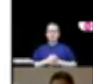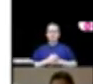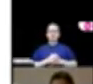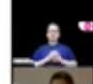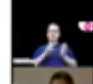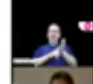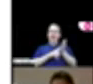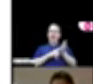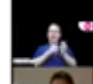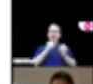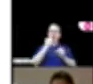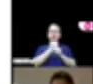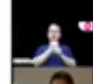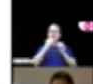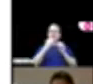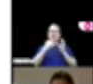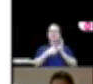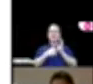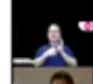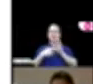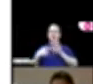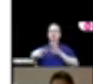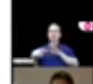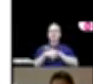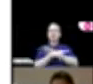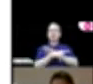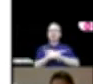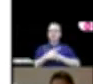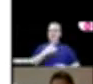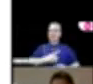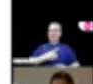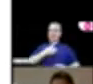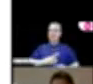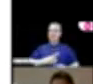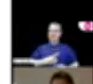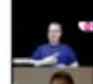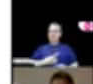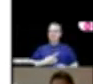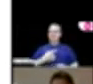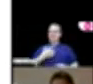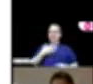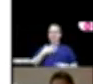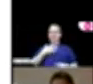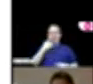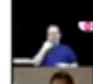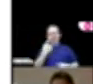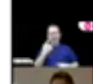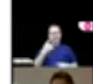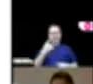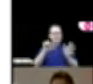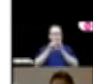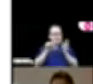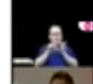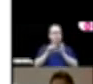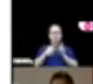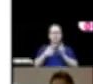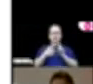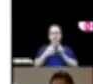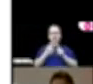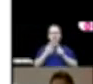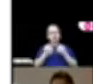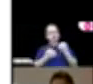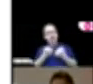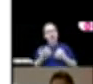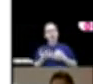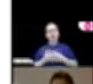LGBT, as a refugee myself, I've encountered difficulties and struggles on the journey. I've